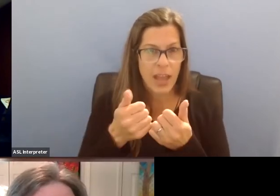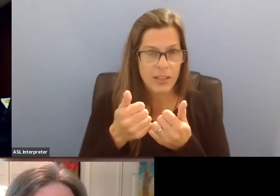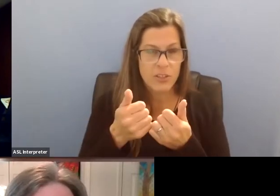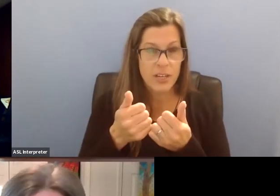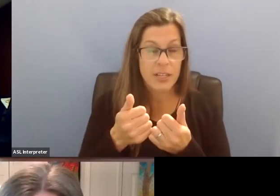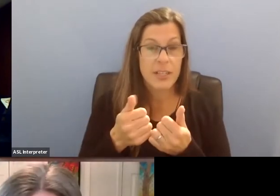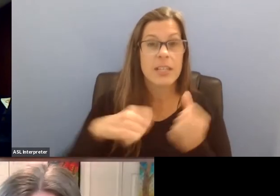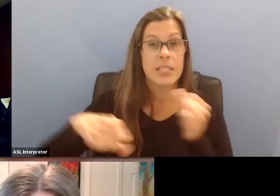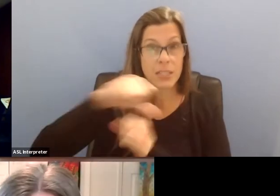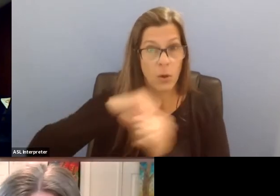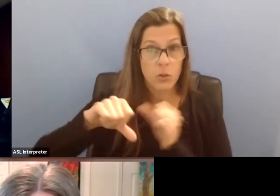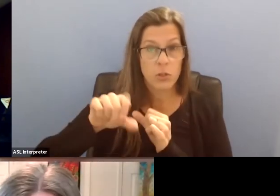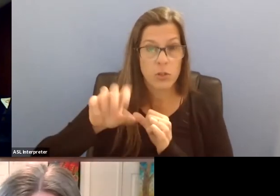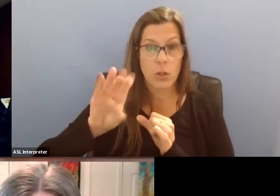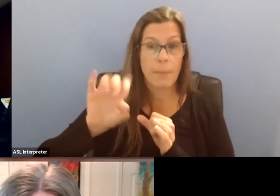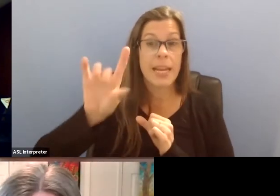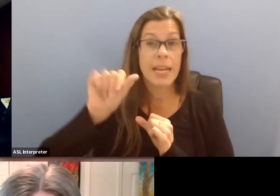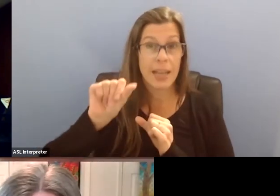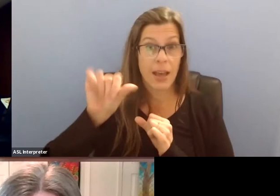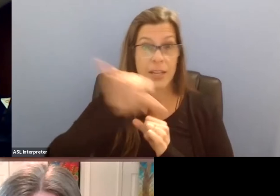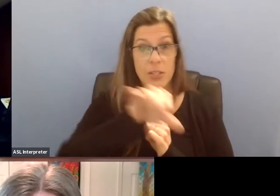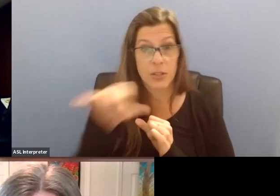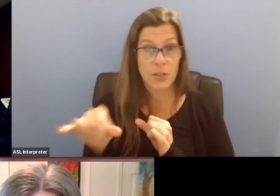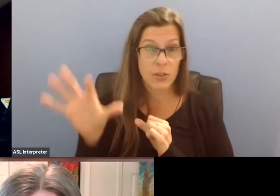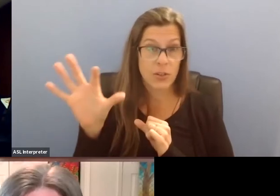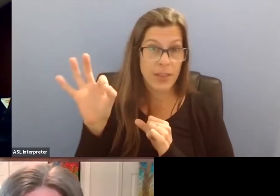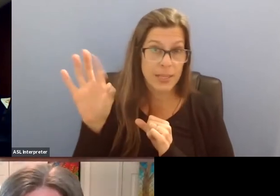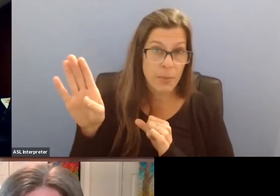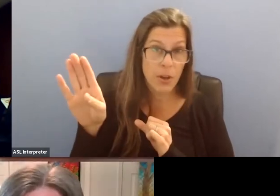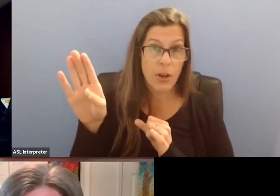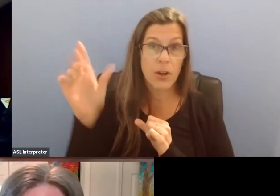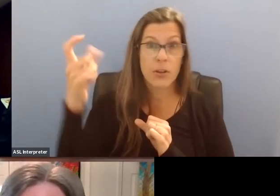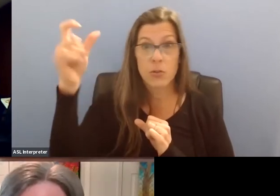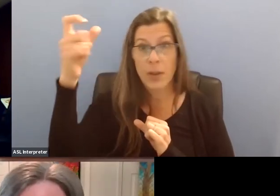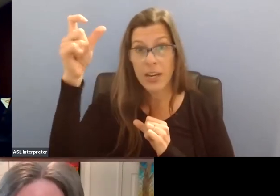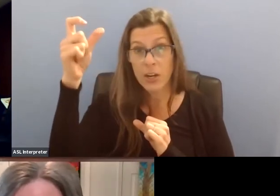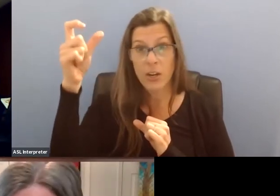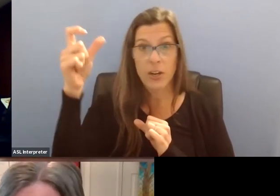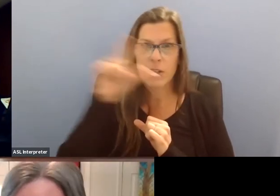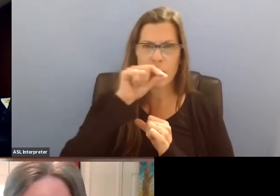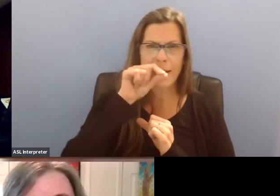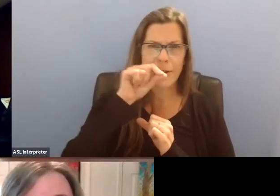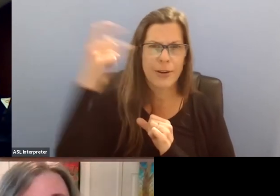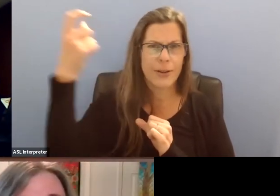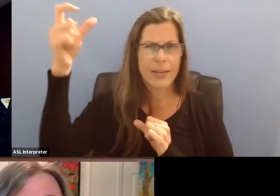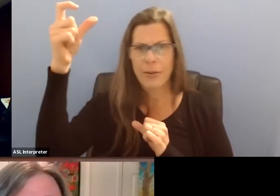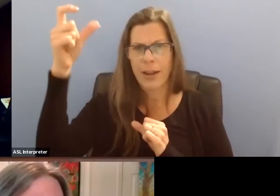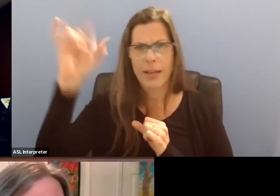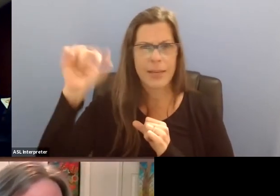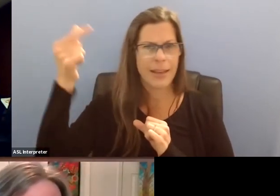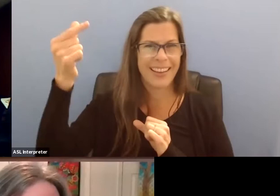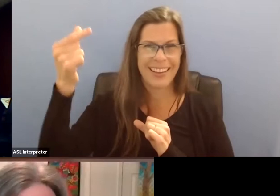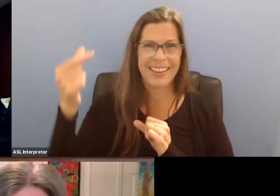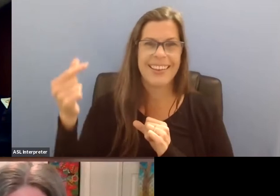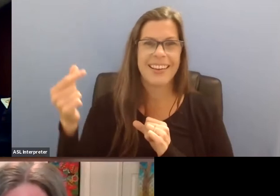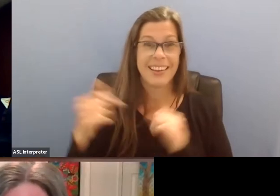So we encourage you to do that. And because we're a non-profit and we're only less than a year old, donations are